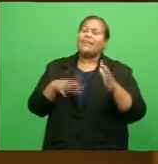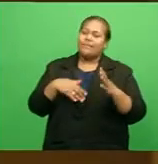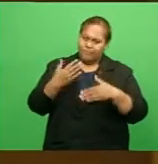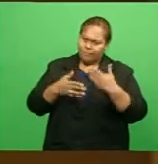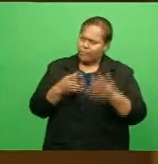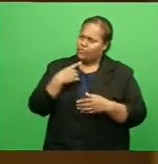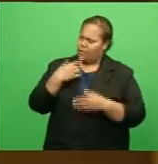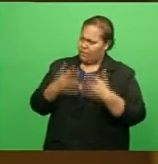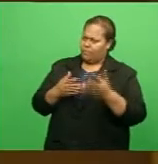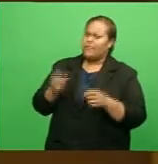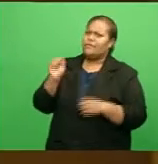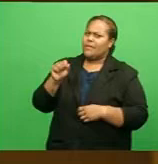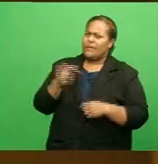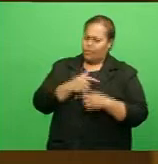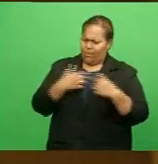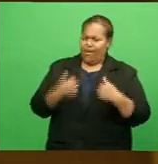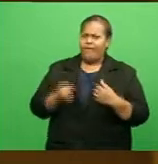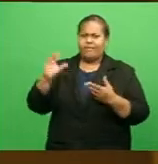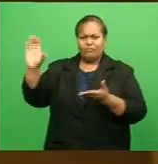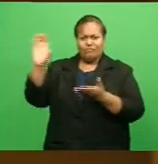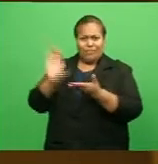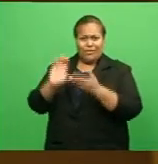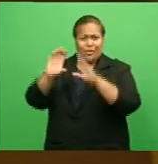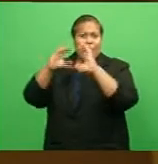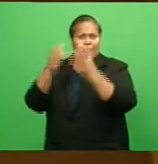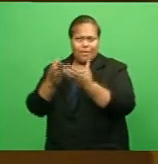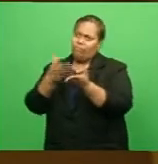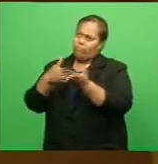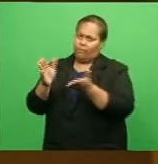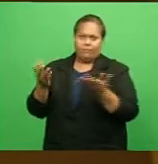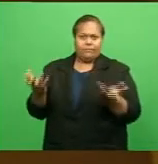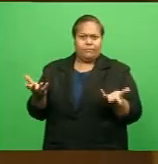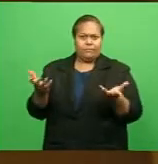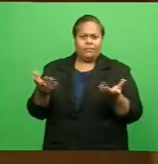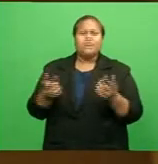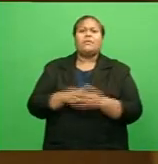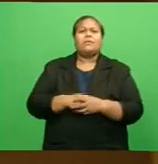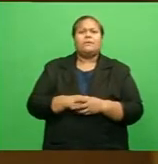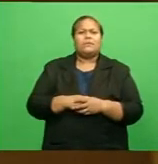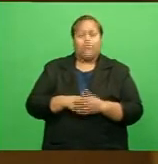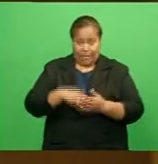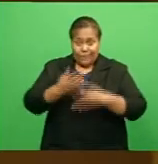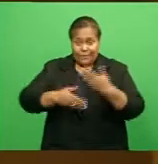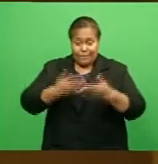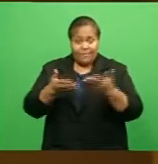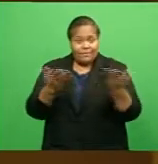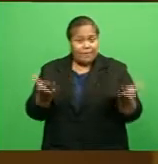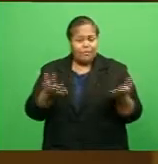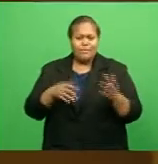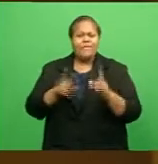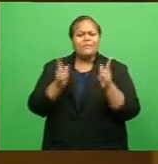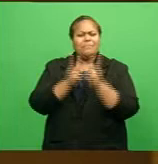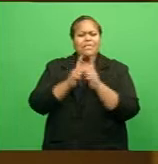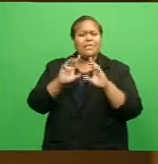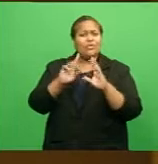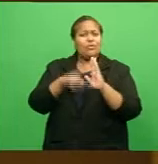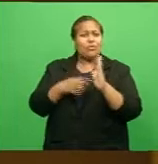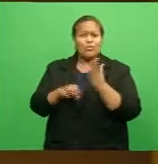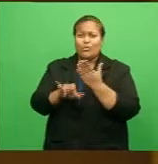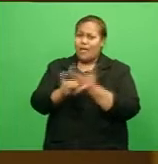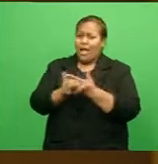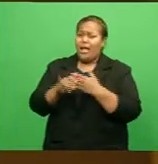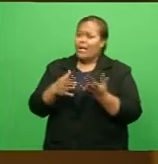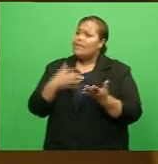have something called the University Grants Committee, which met in July and said that we strongly endorse what